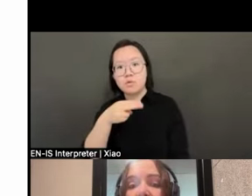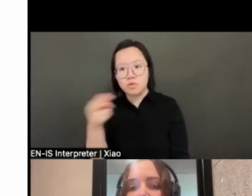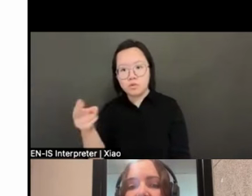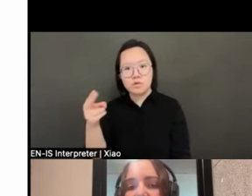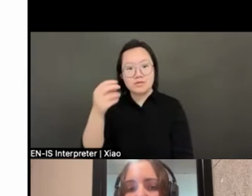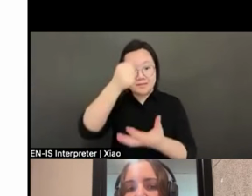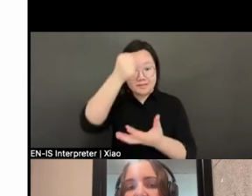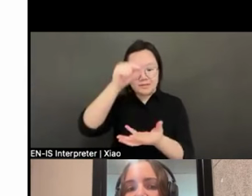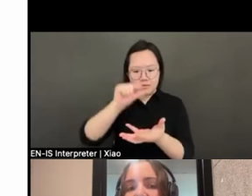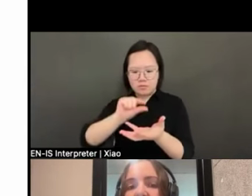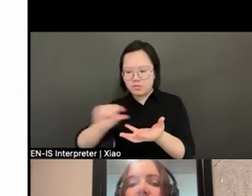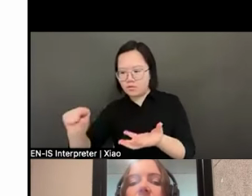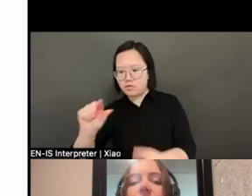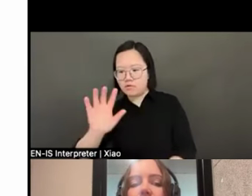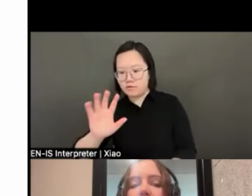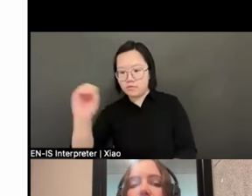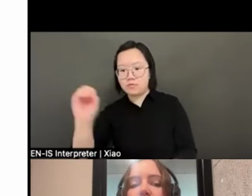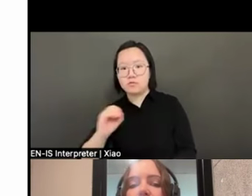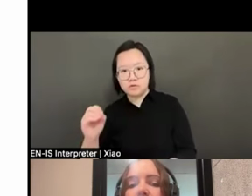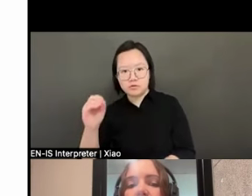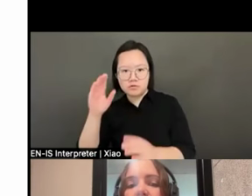to build the capacity of your organization.